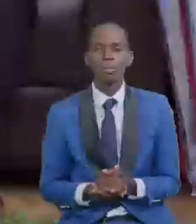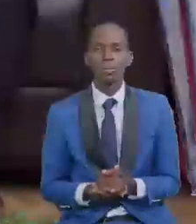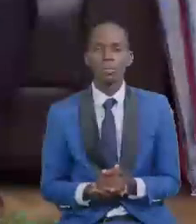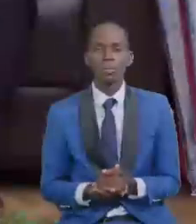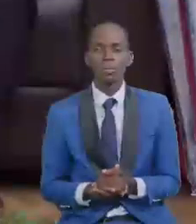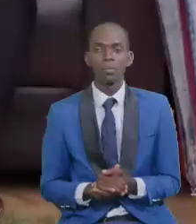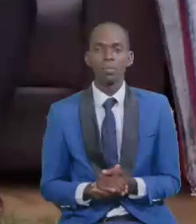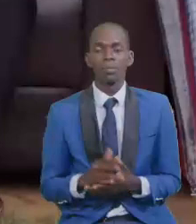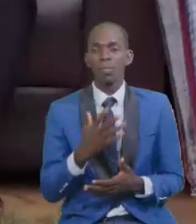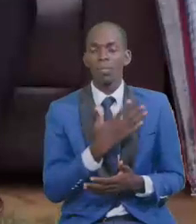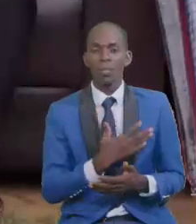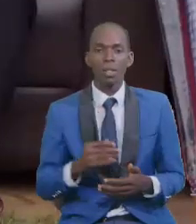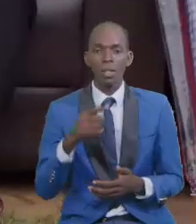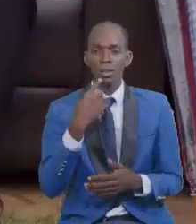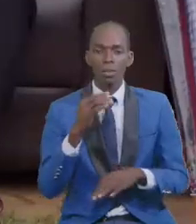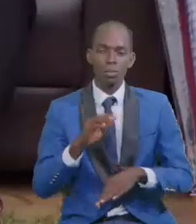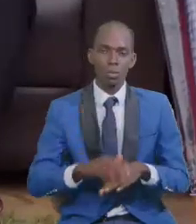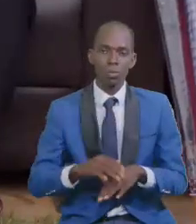And he said unto me,